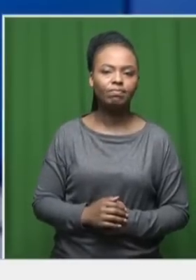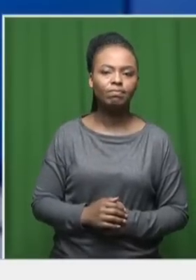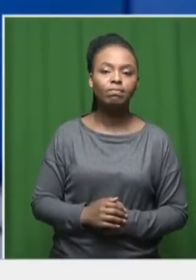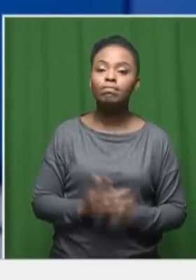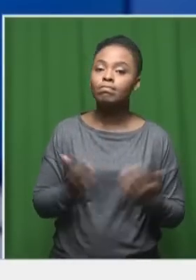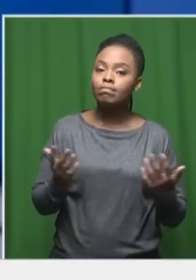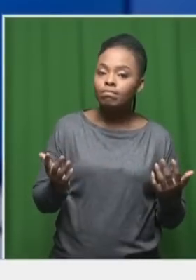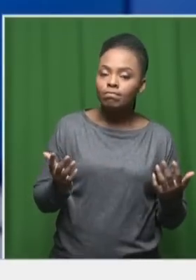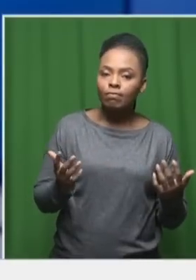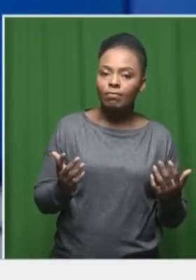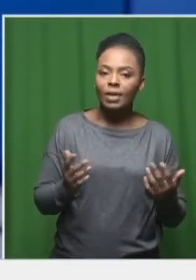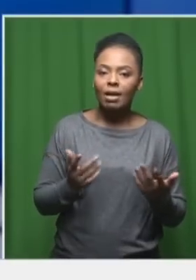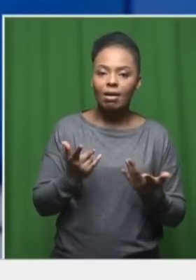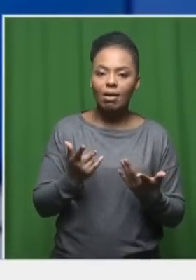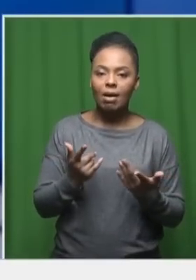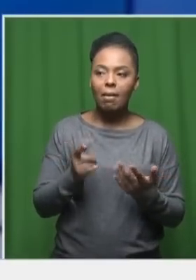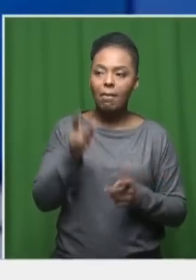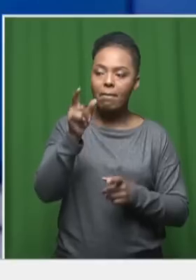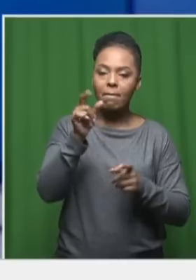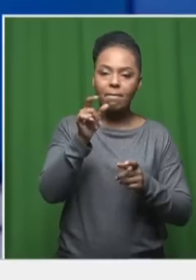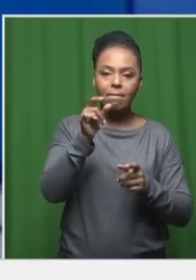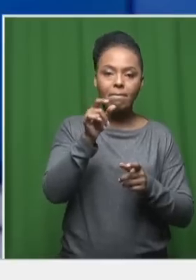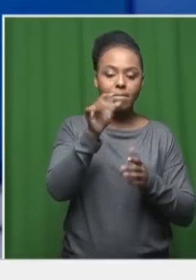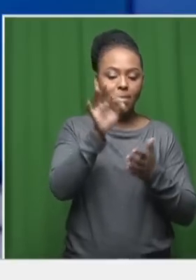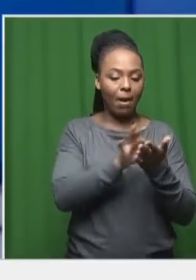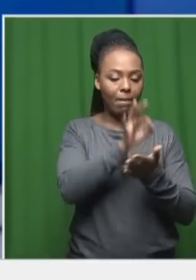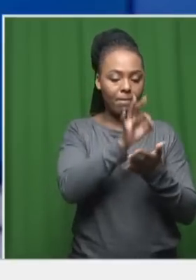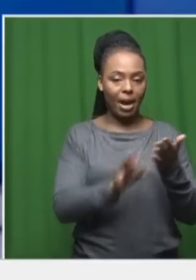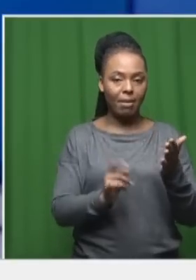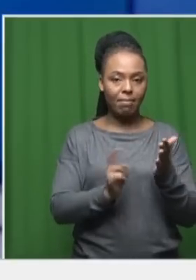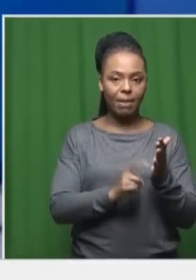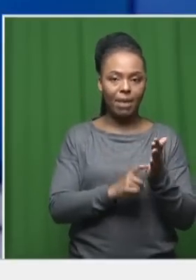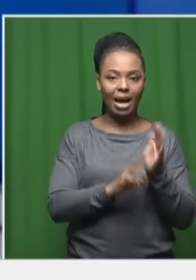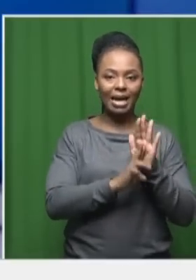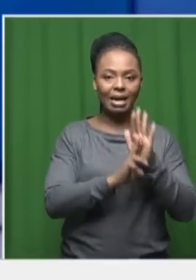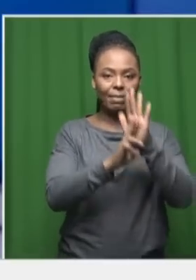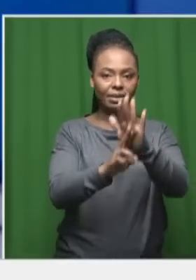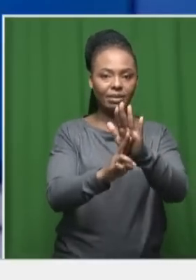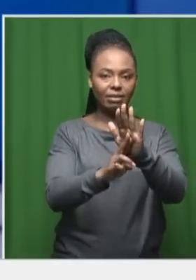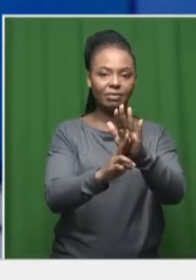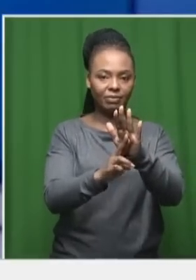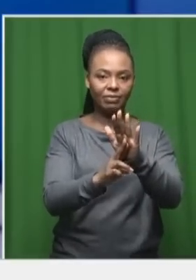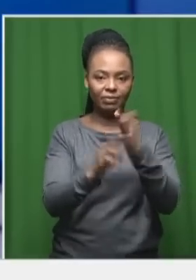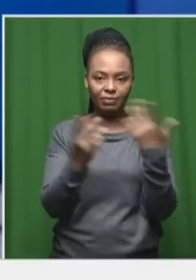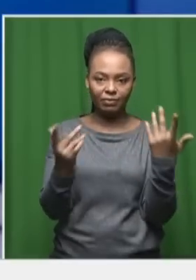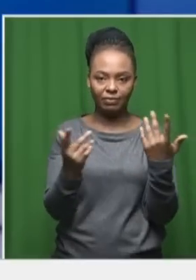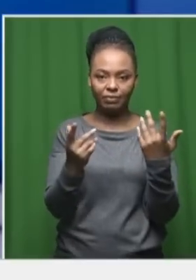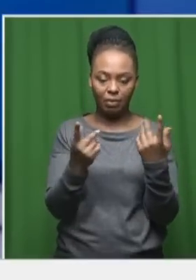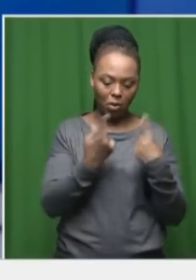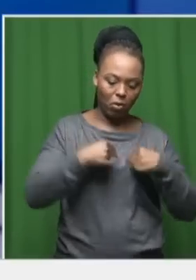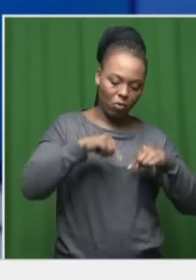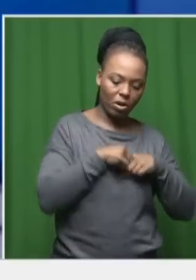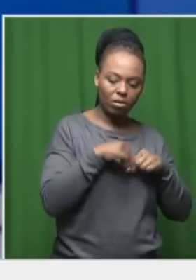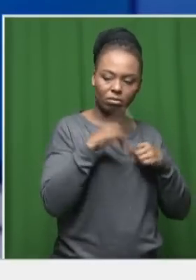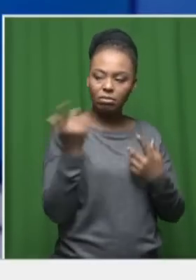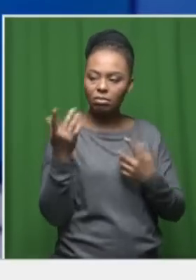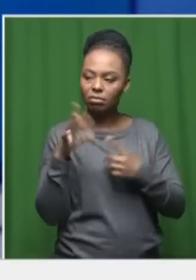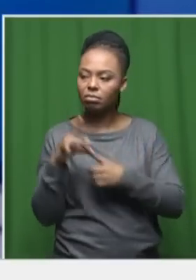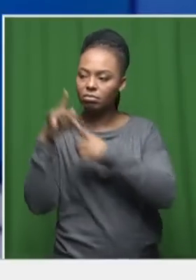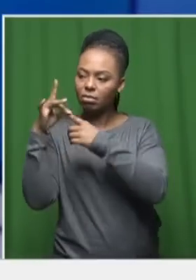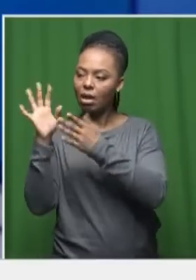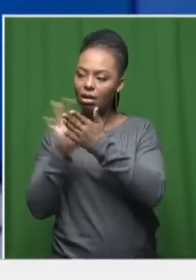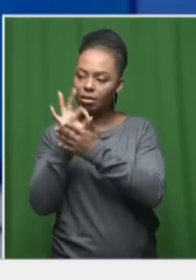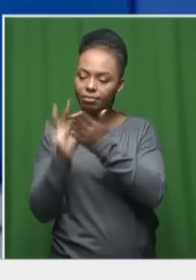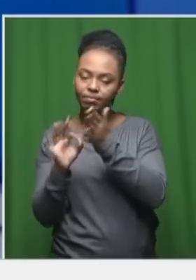our elected representatives. You would have encountered them, say, for example, at the airport. One